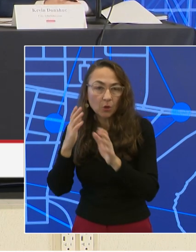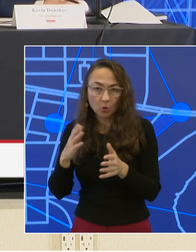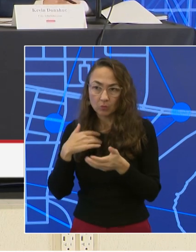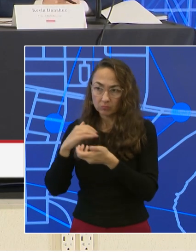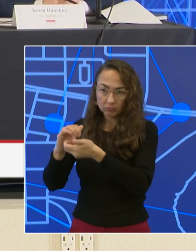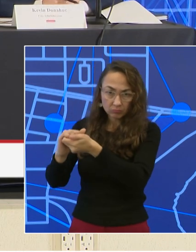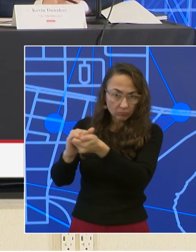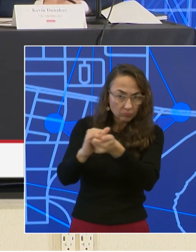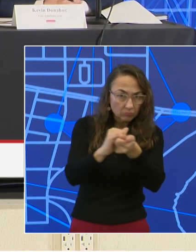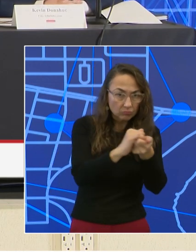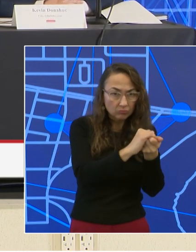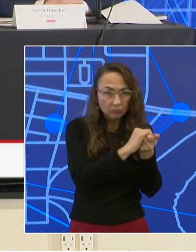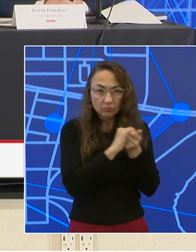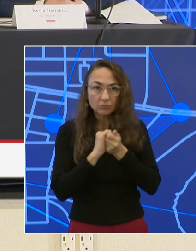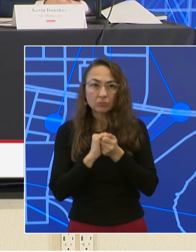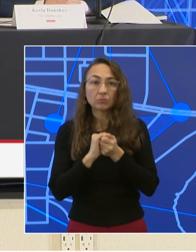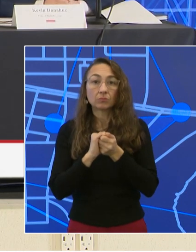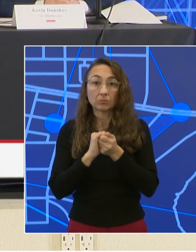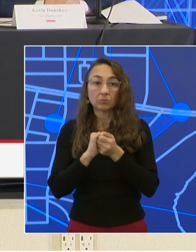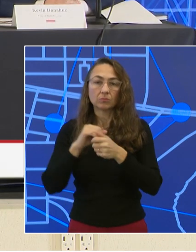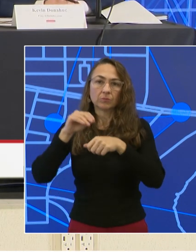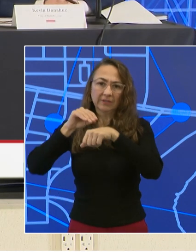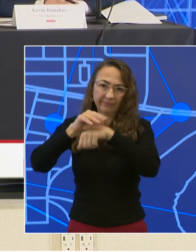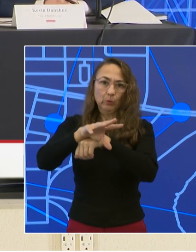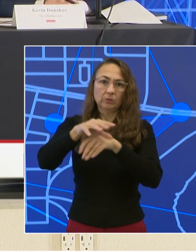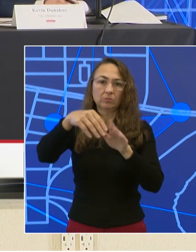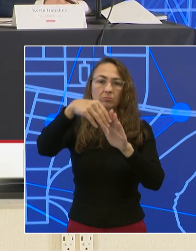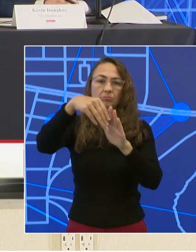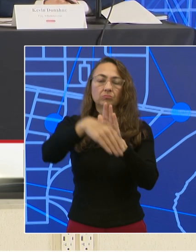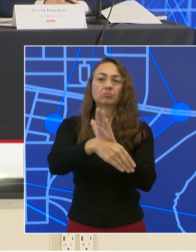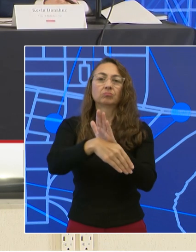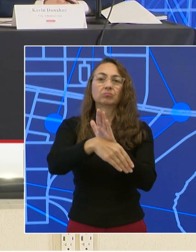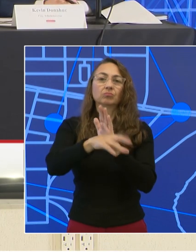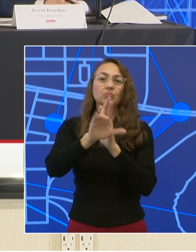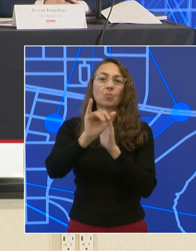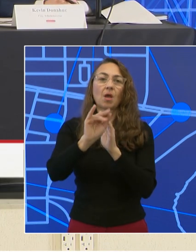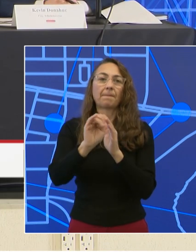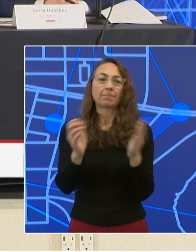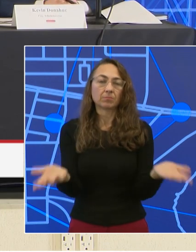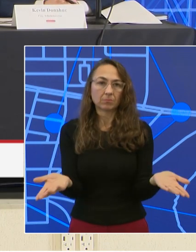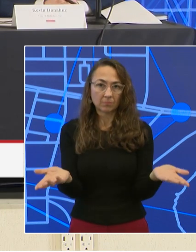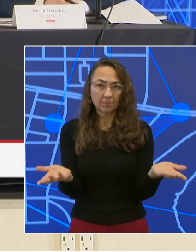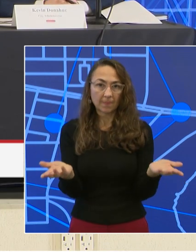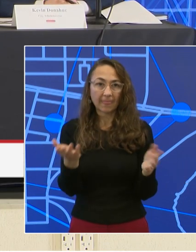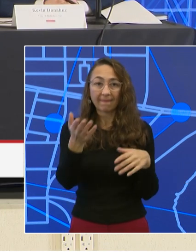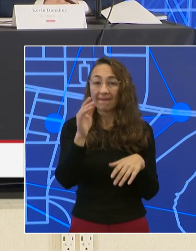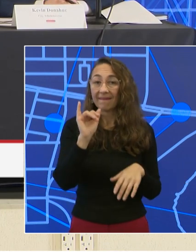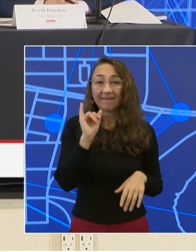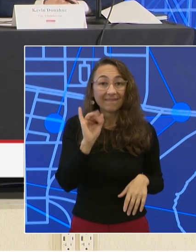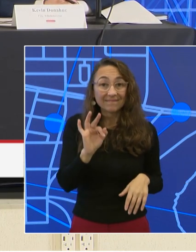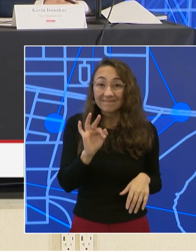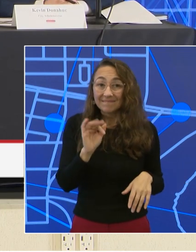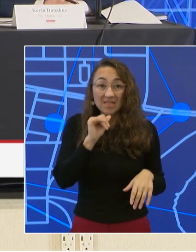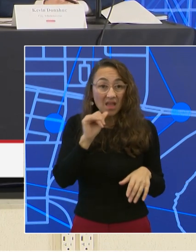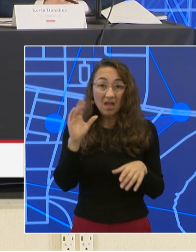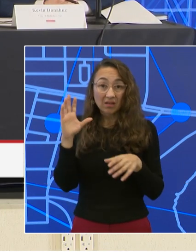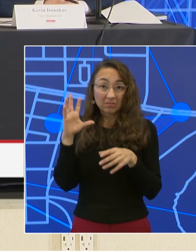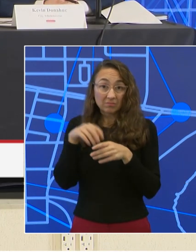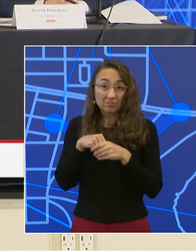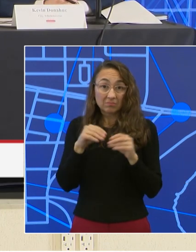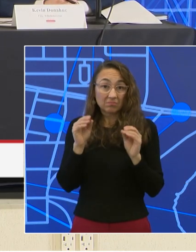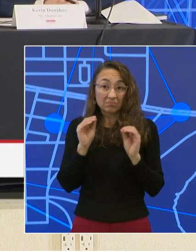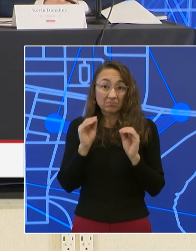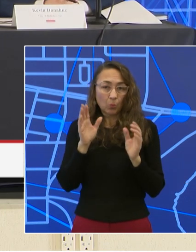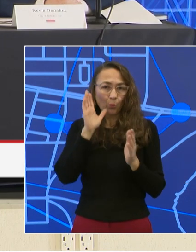those trends. Would it have gone down absent our trends? I don't know, but I don't think so. And here's